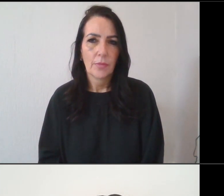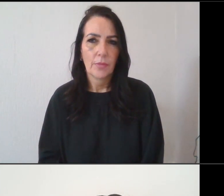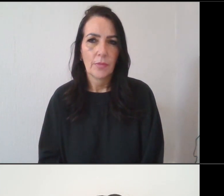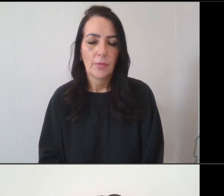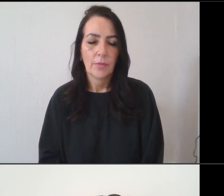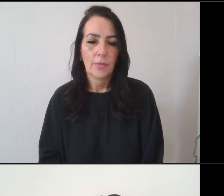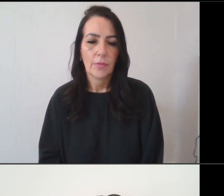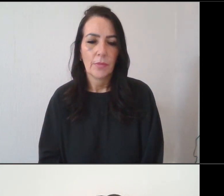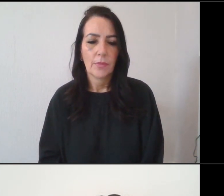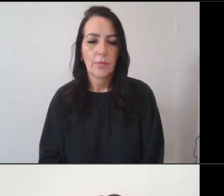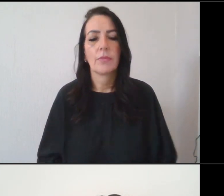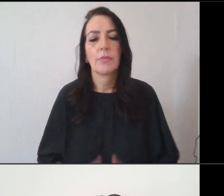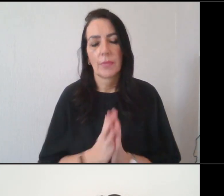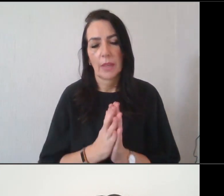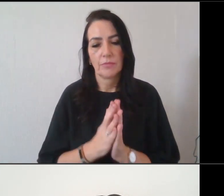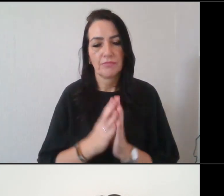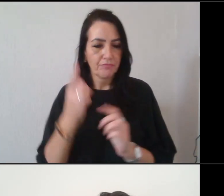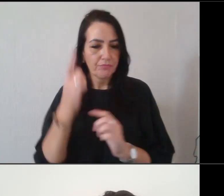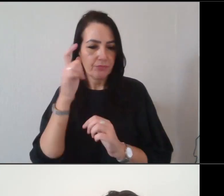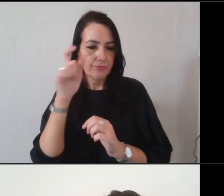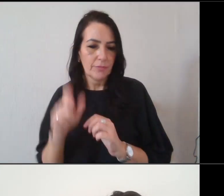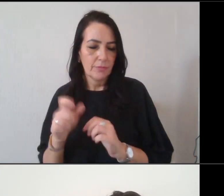tailoring this to their employees,